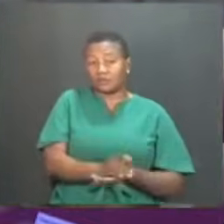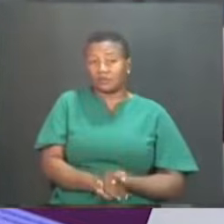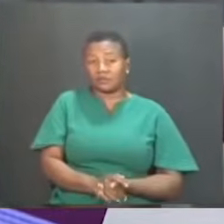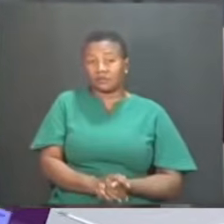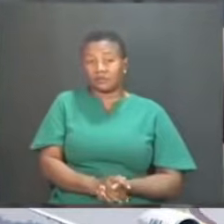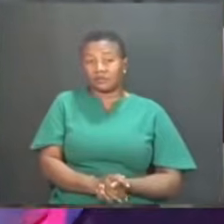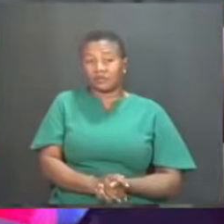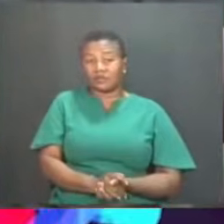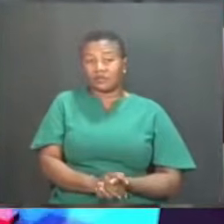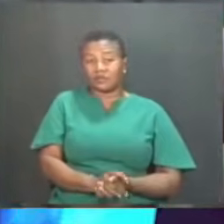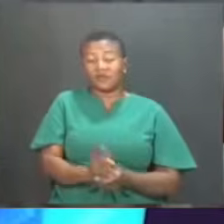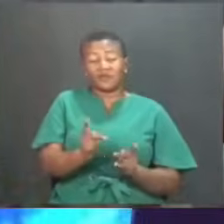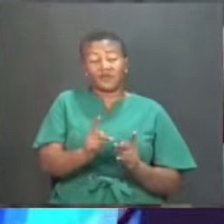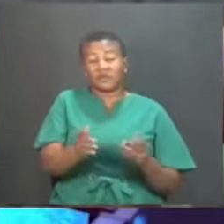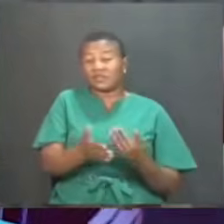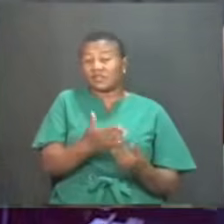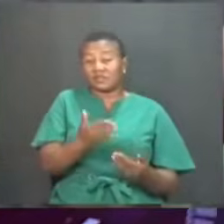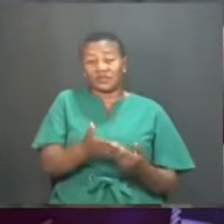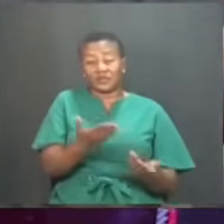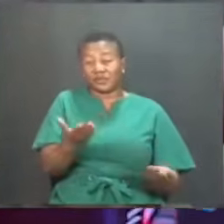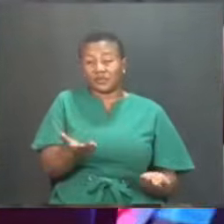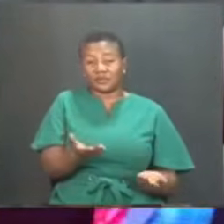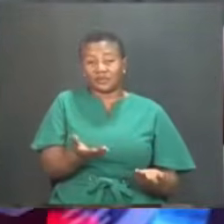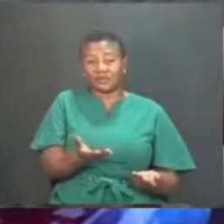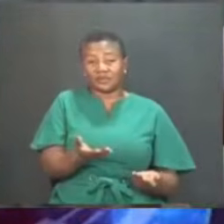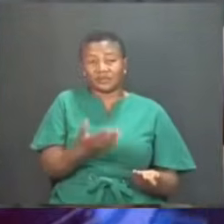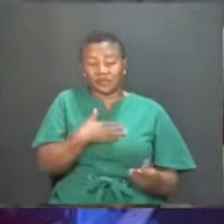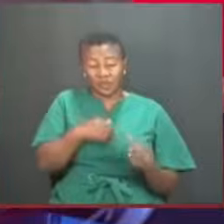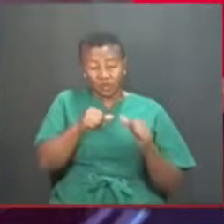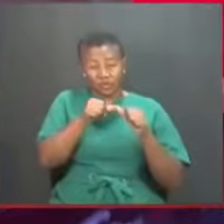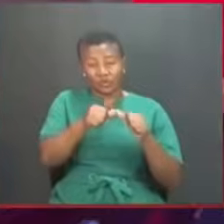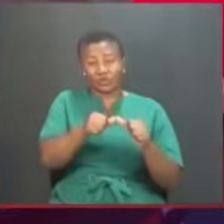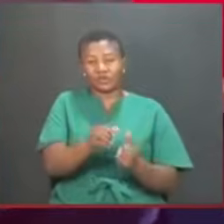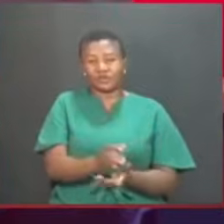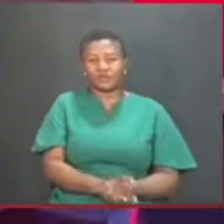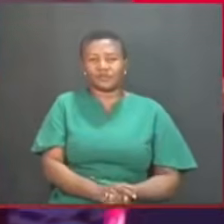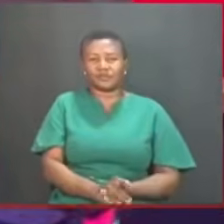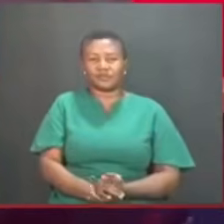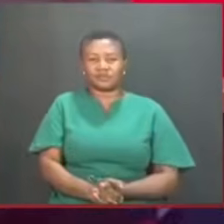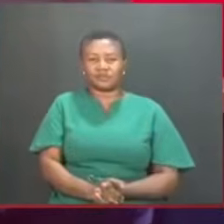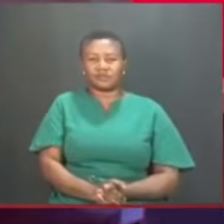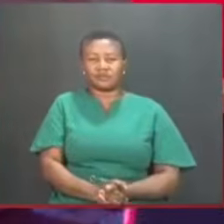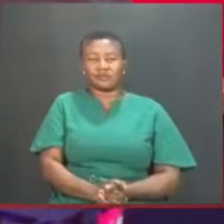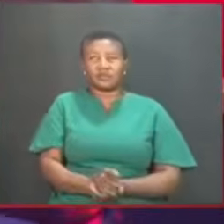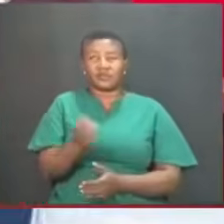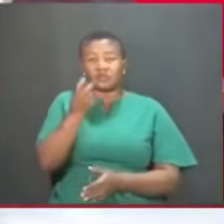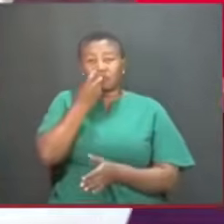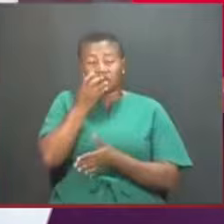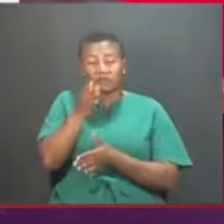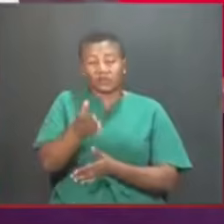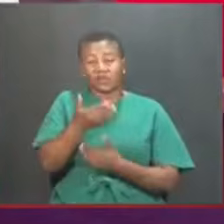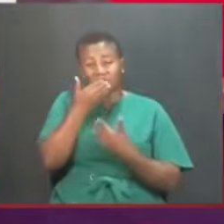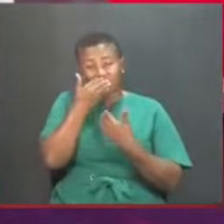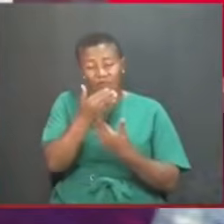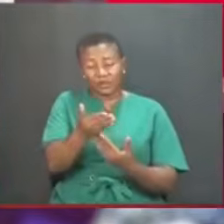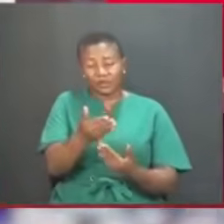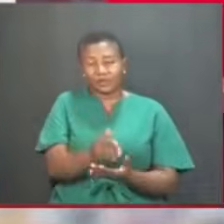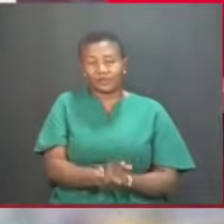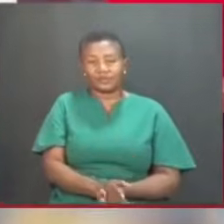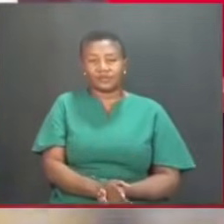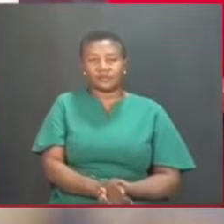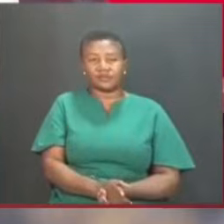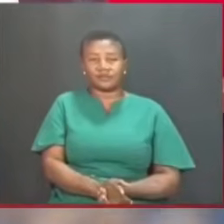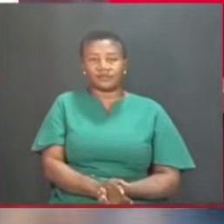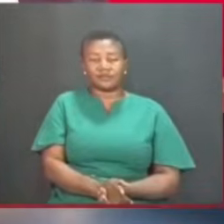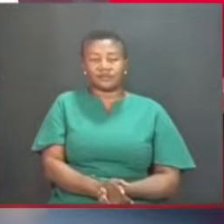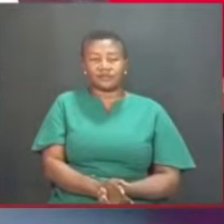Very simple guidance. You may go on. Mr. Speaker, thank you for the guidance. Mr.